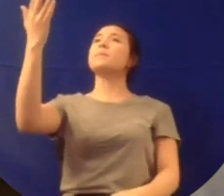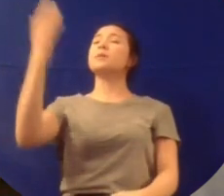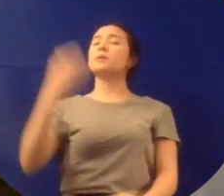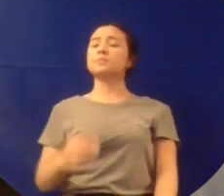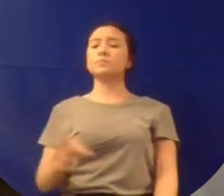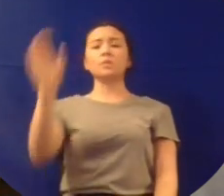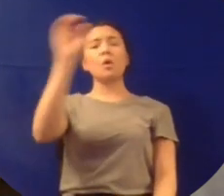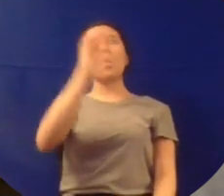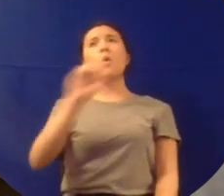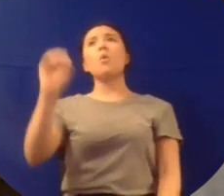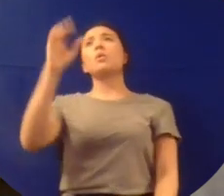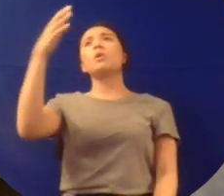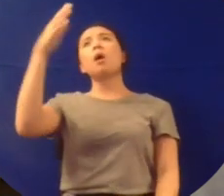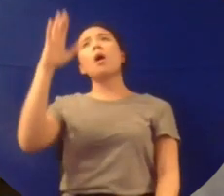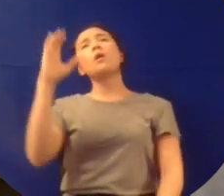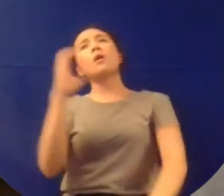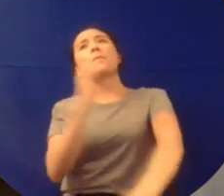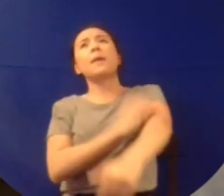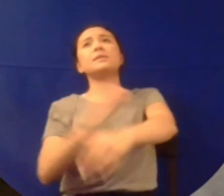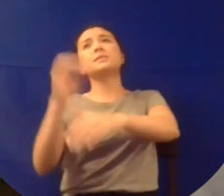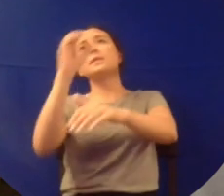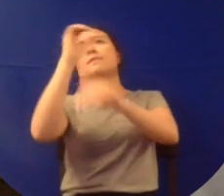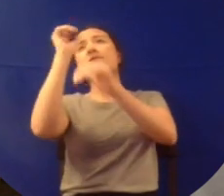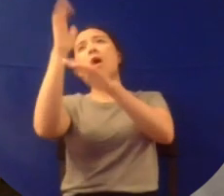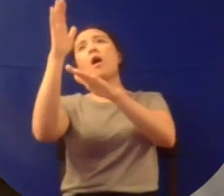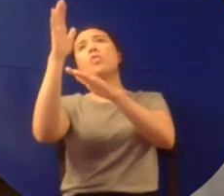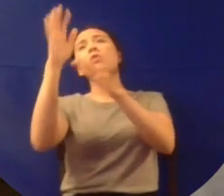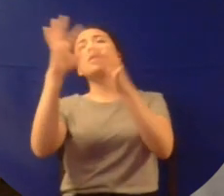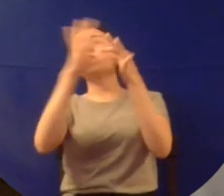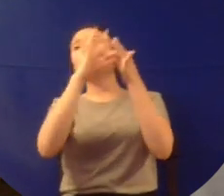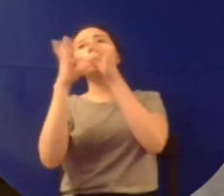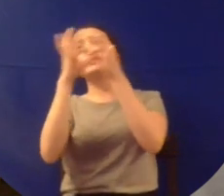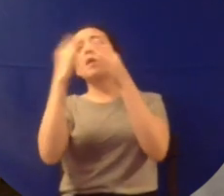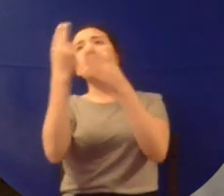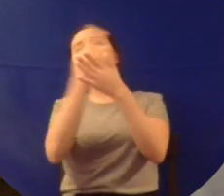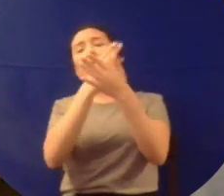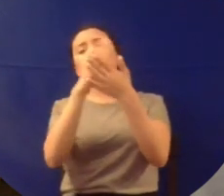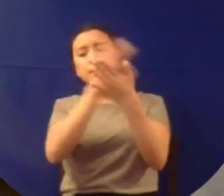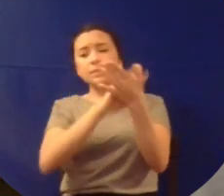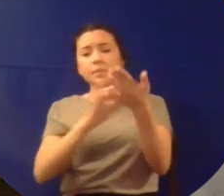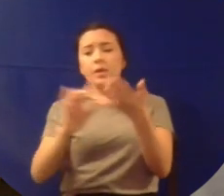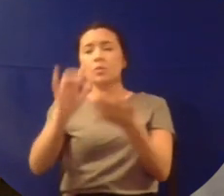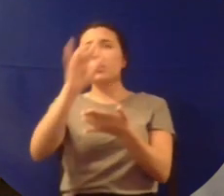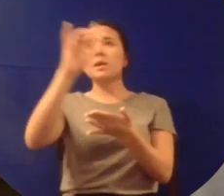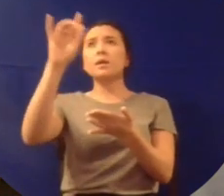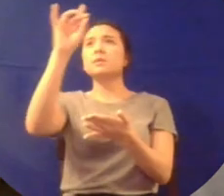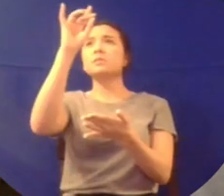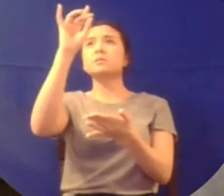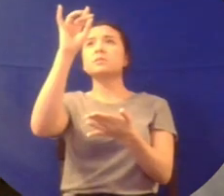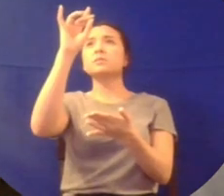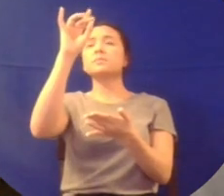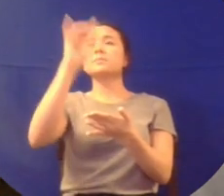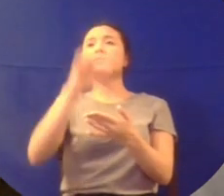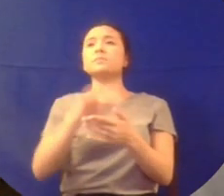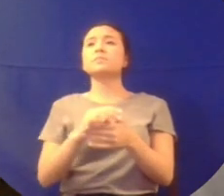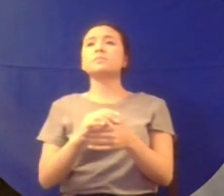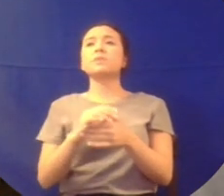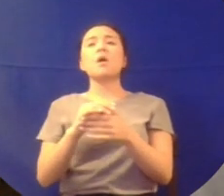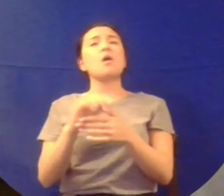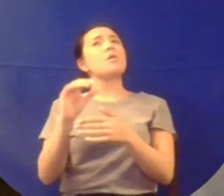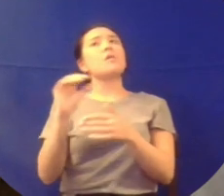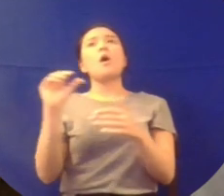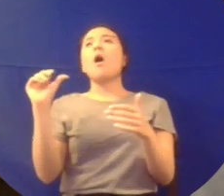Through him and with him and in him, O God, Almighty Father, in the unity of